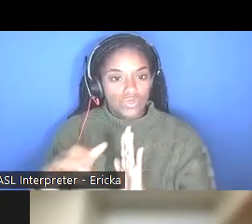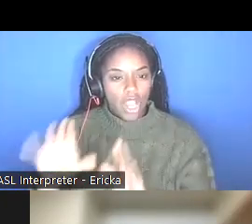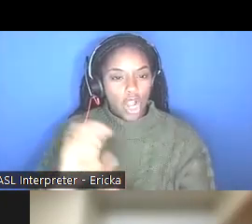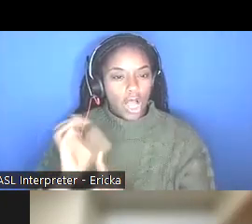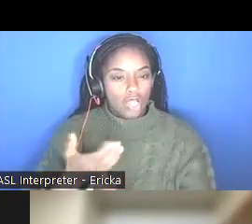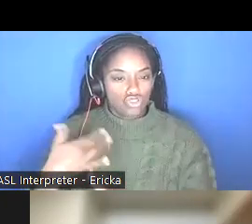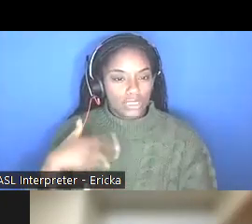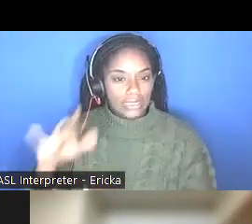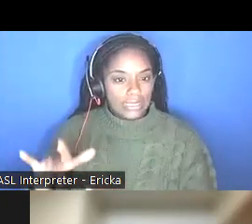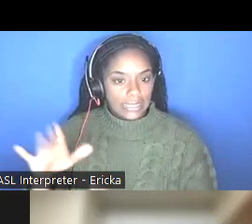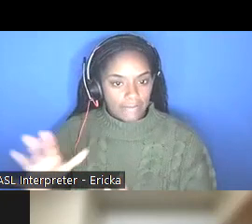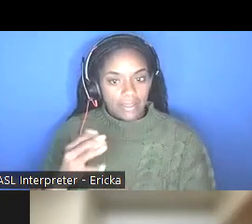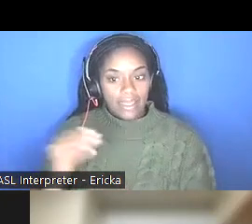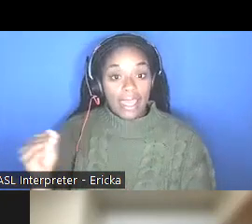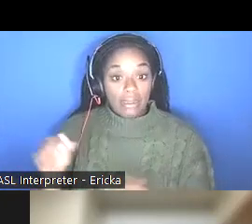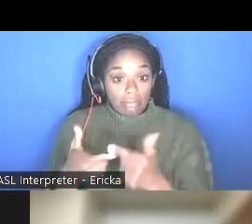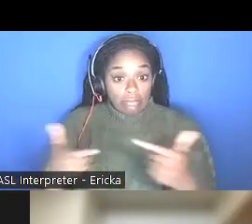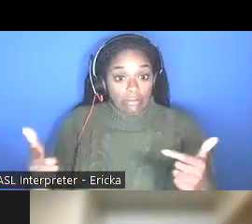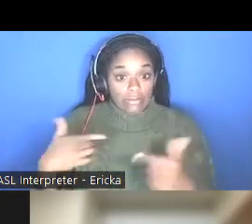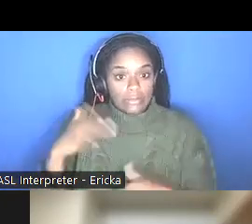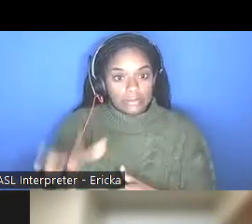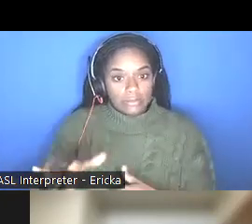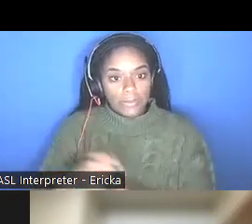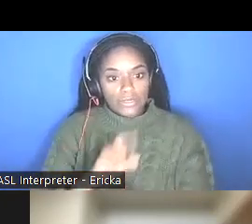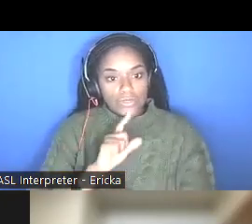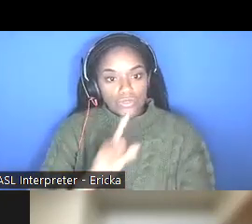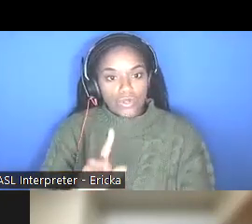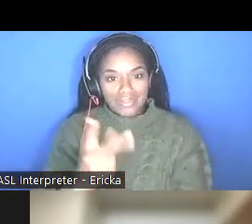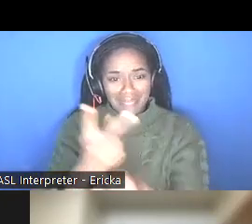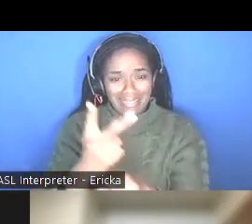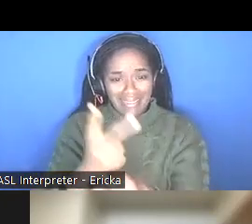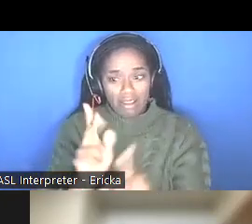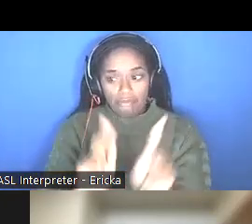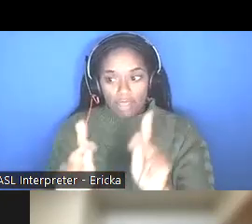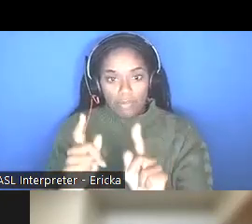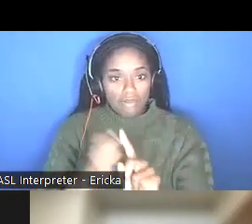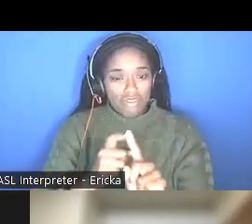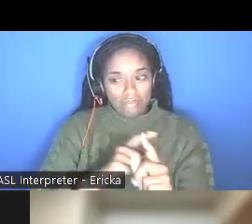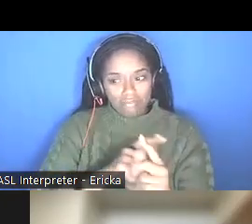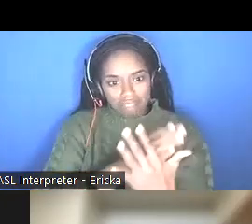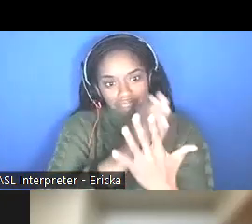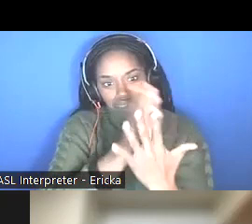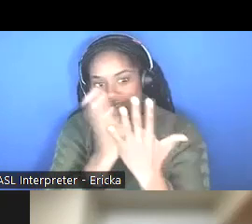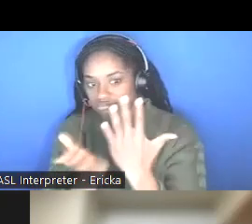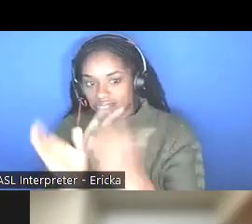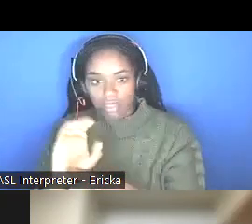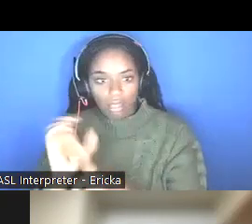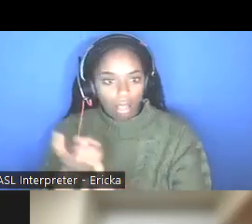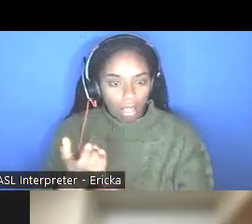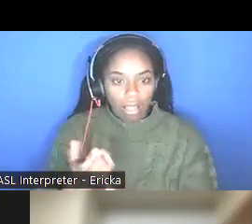sensitive in addition to linguistically sensitive, to make sure that we take care of people from all their cultures, whether